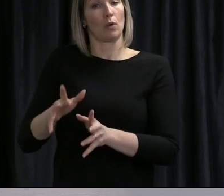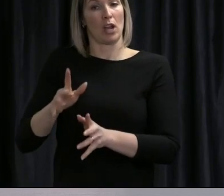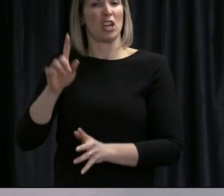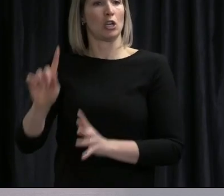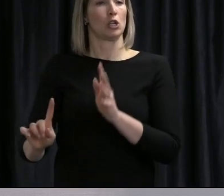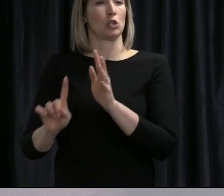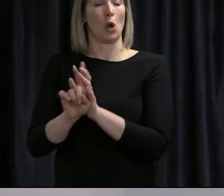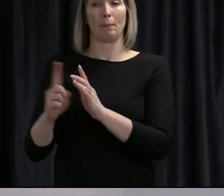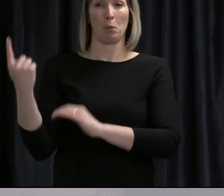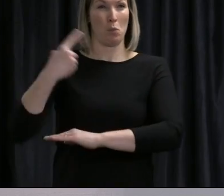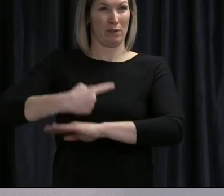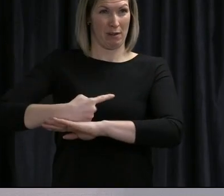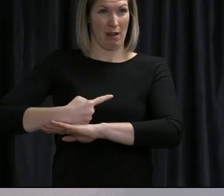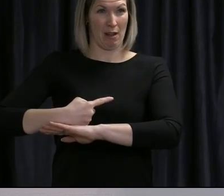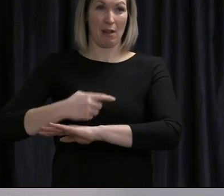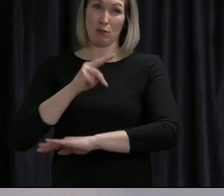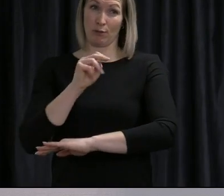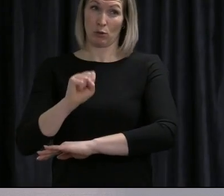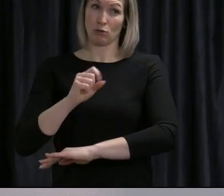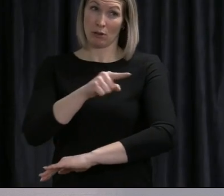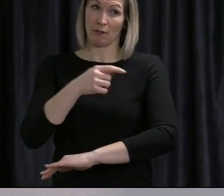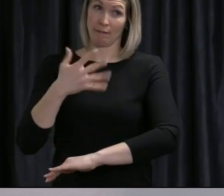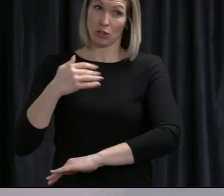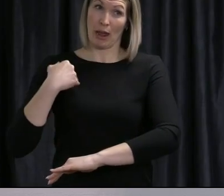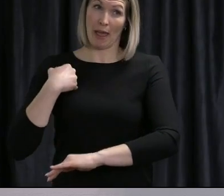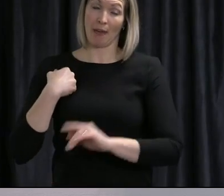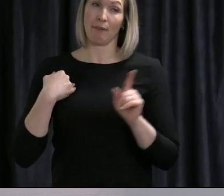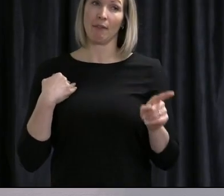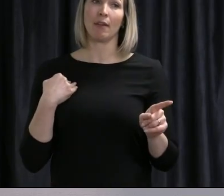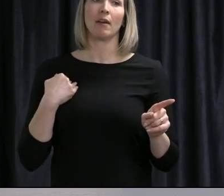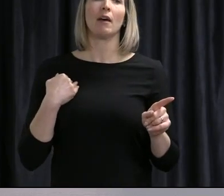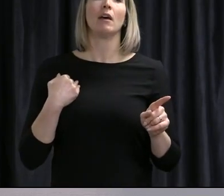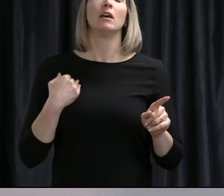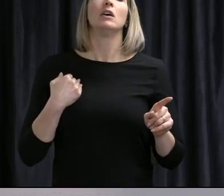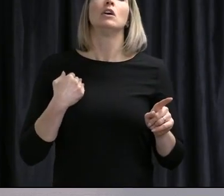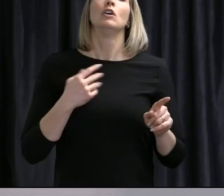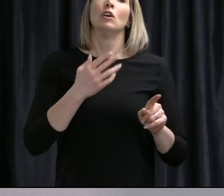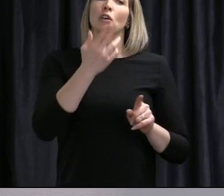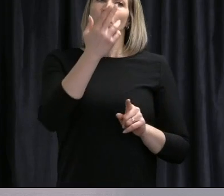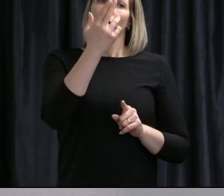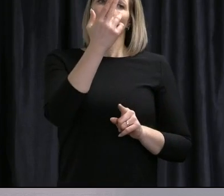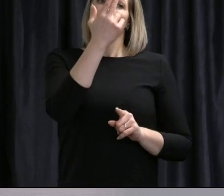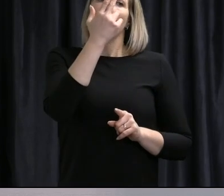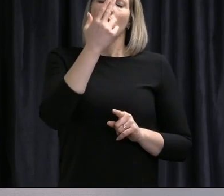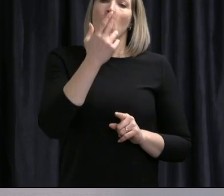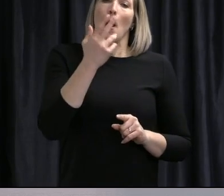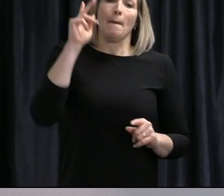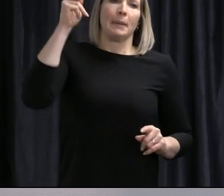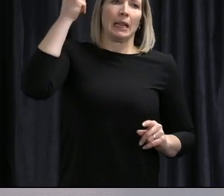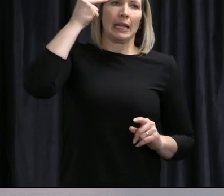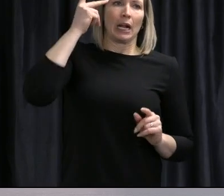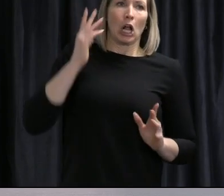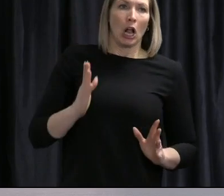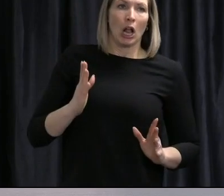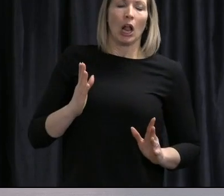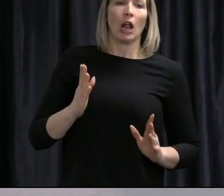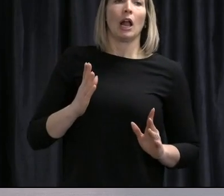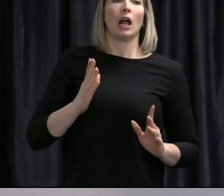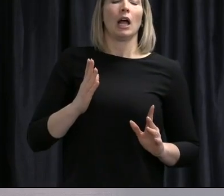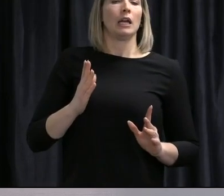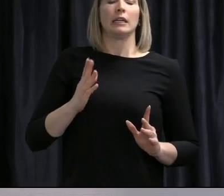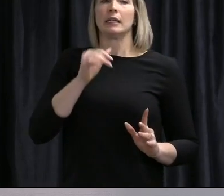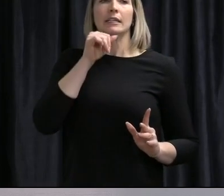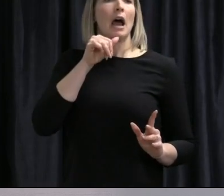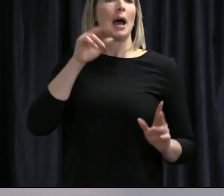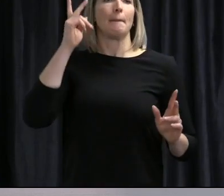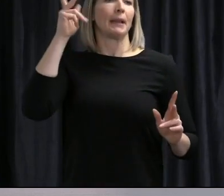I think it's a fine line between politicizing this, which is not a